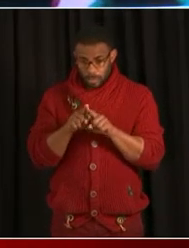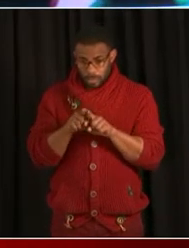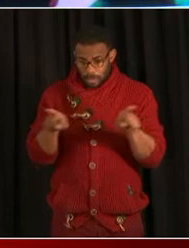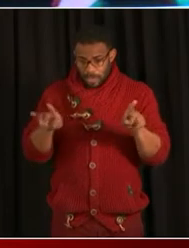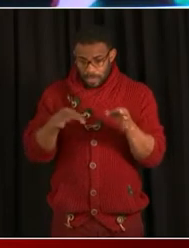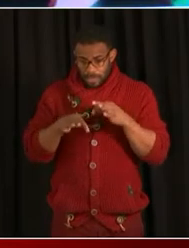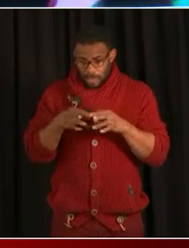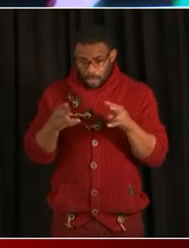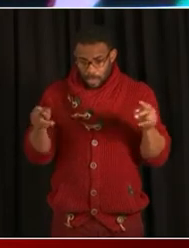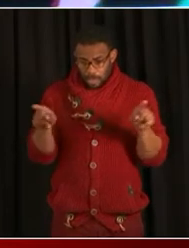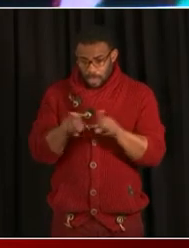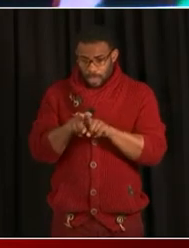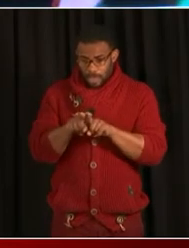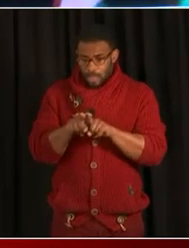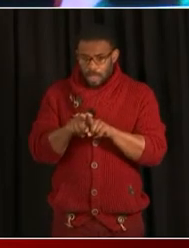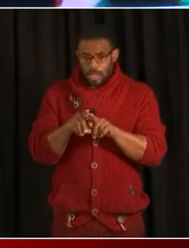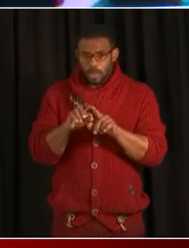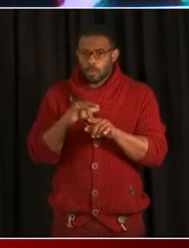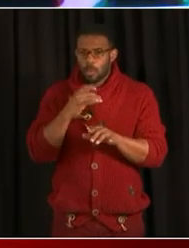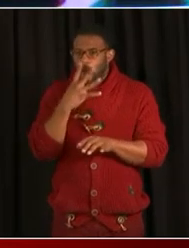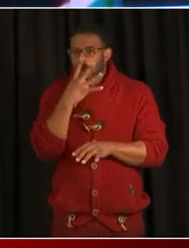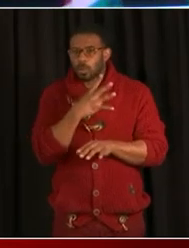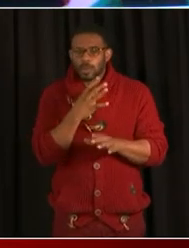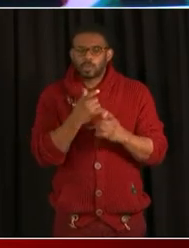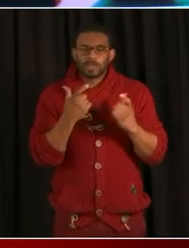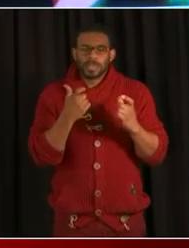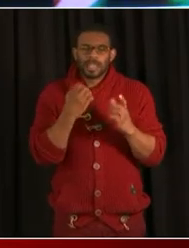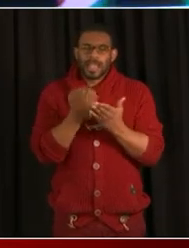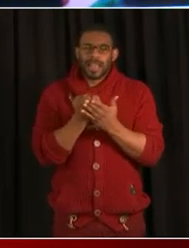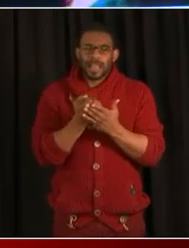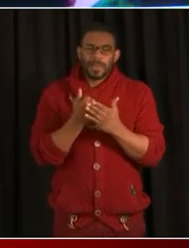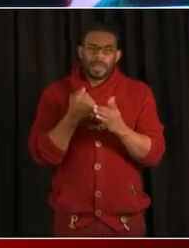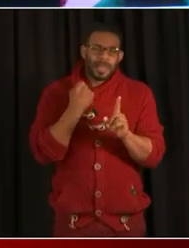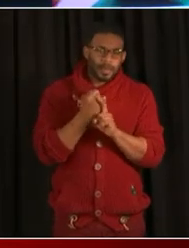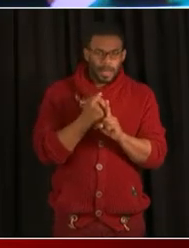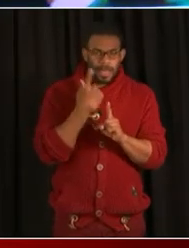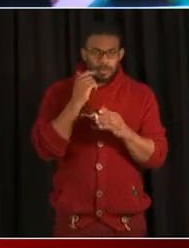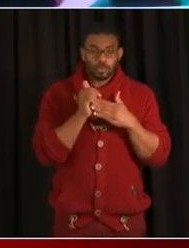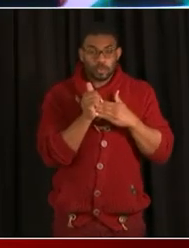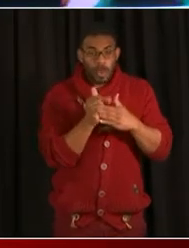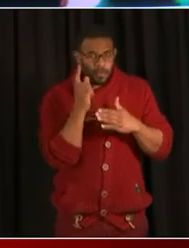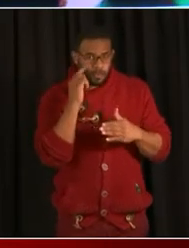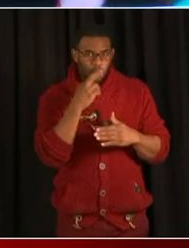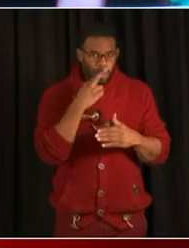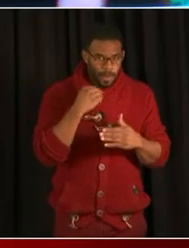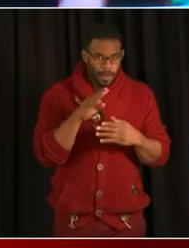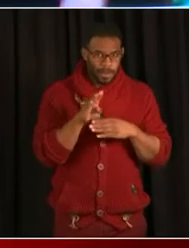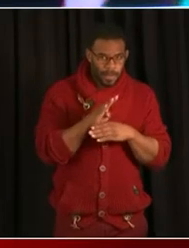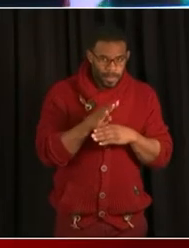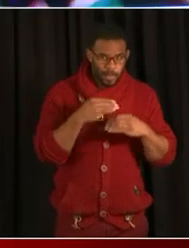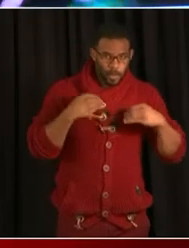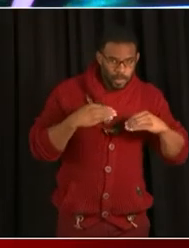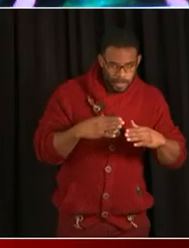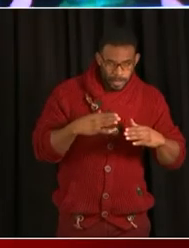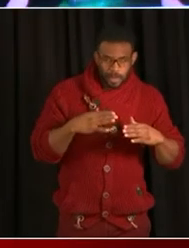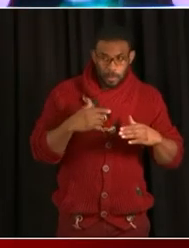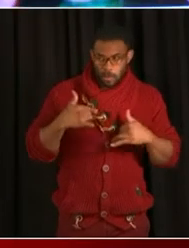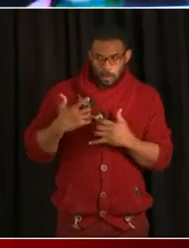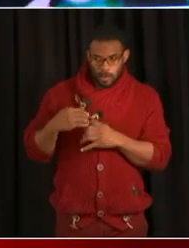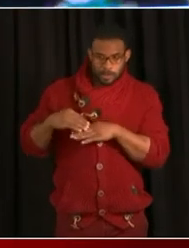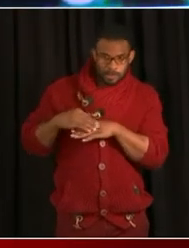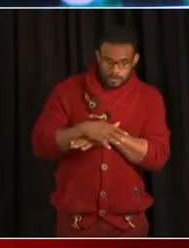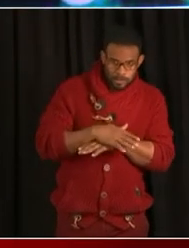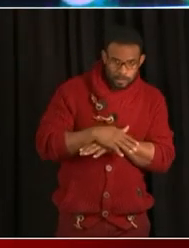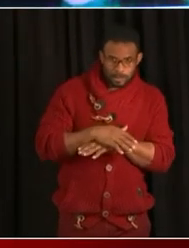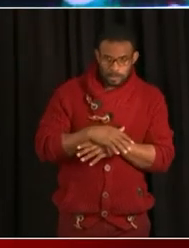to ignore the tremendous economic impact that the arts have as drivers of restaurants and businesses and retailers. We